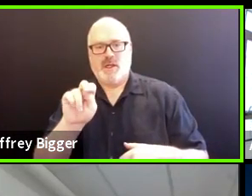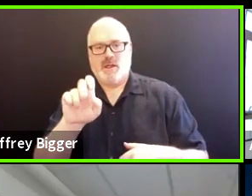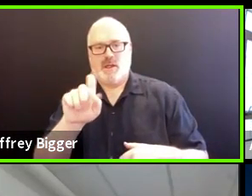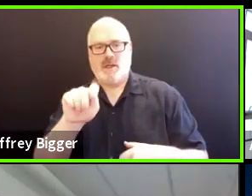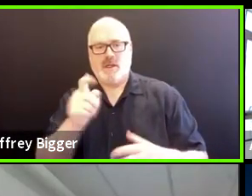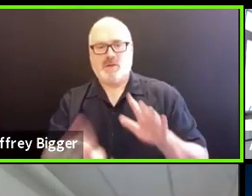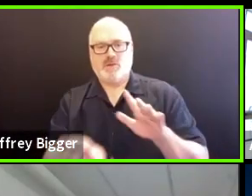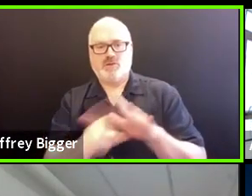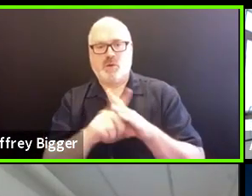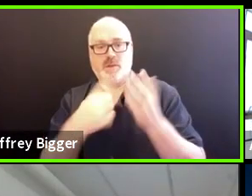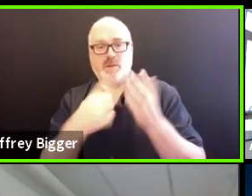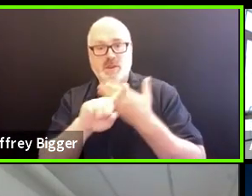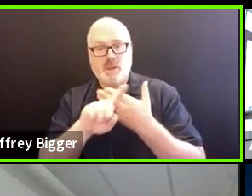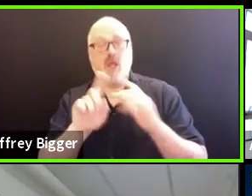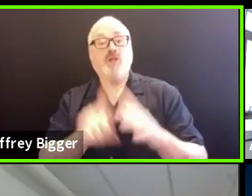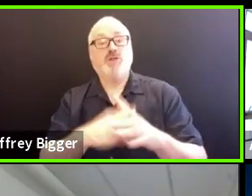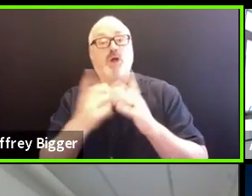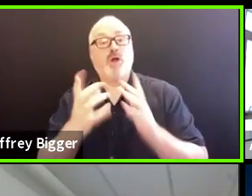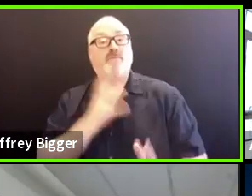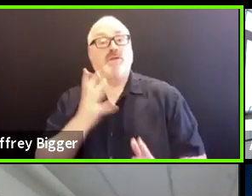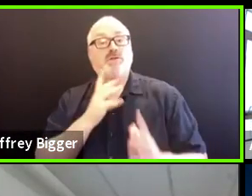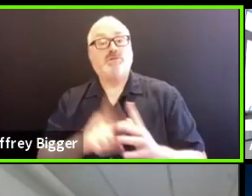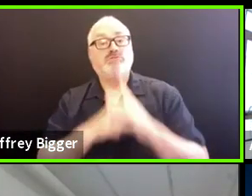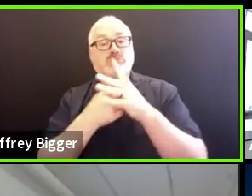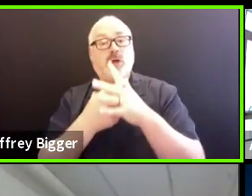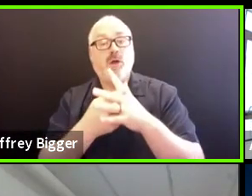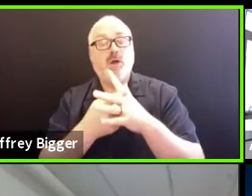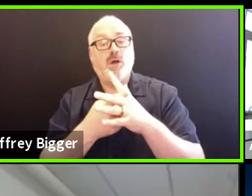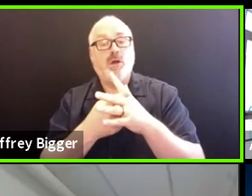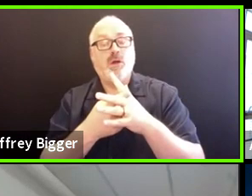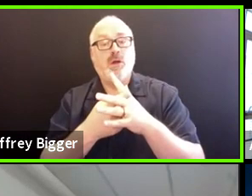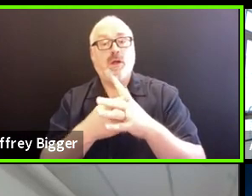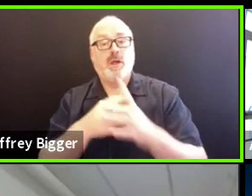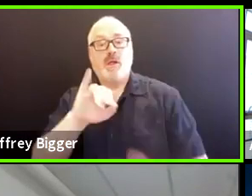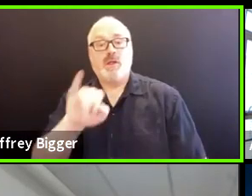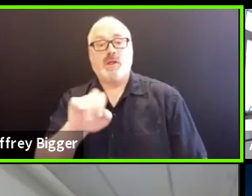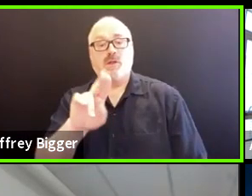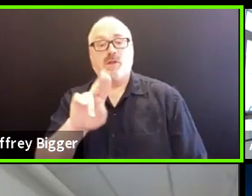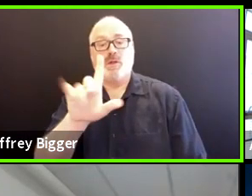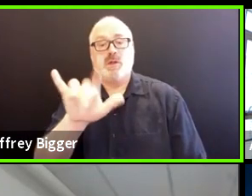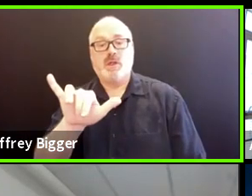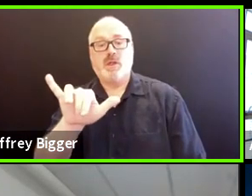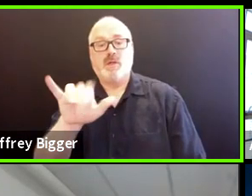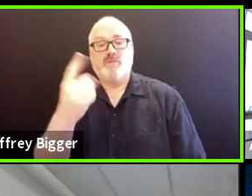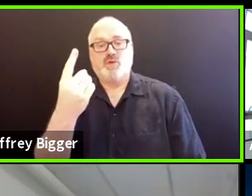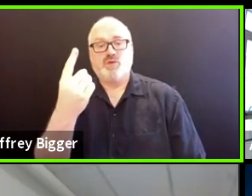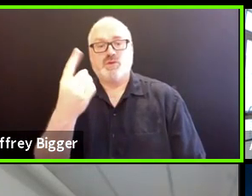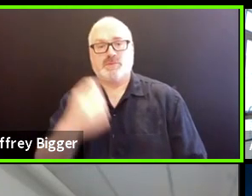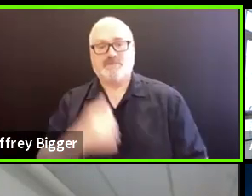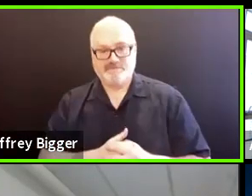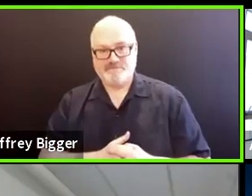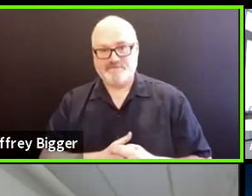week. All start officially with the university on July 1.